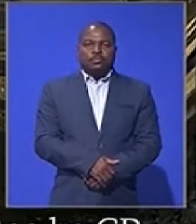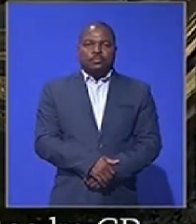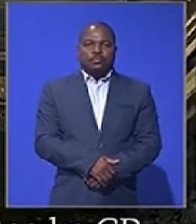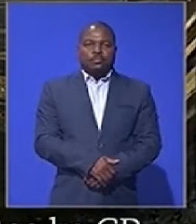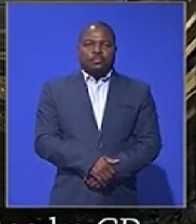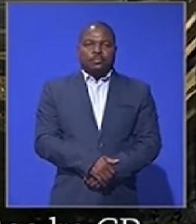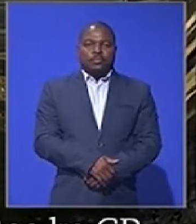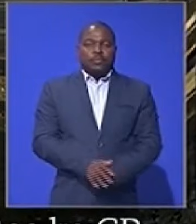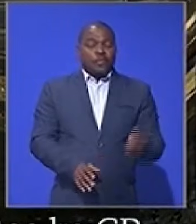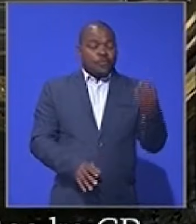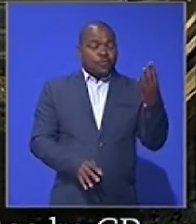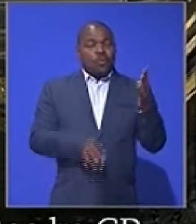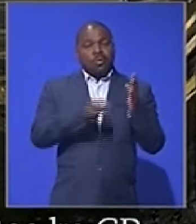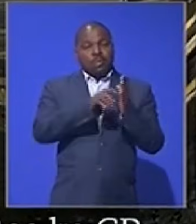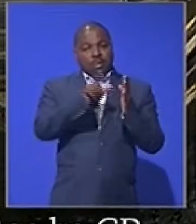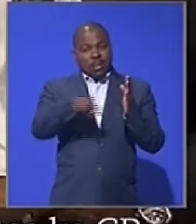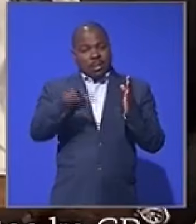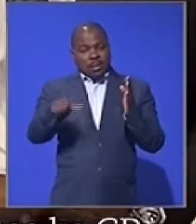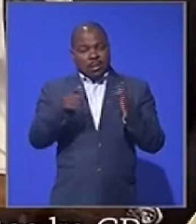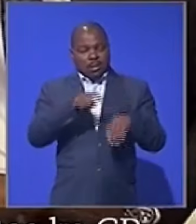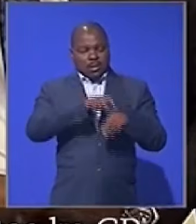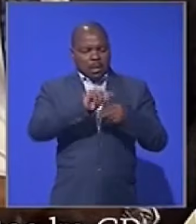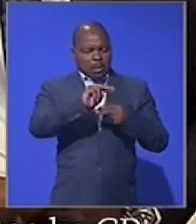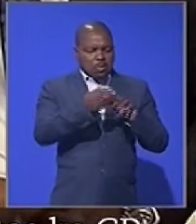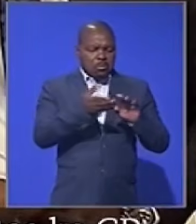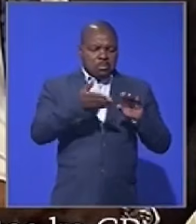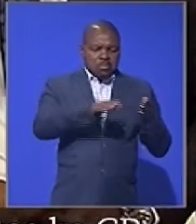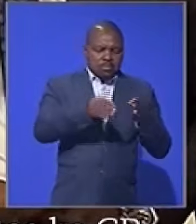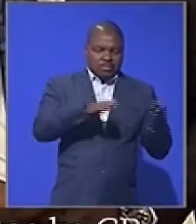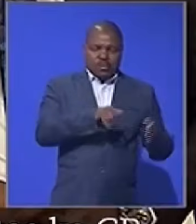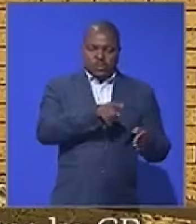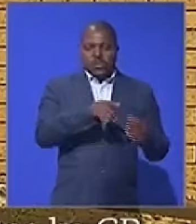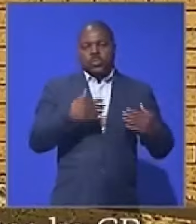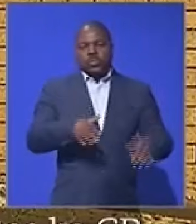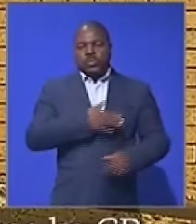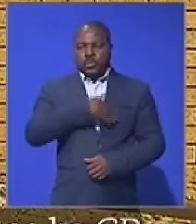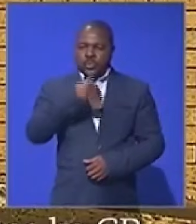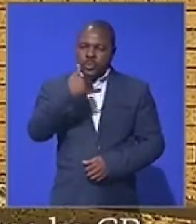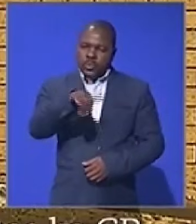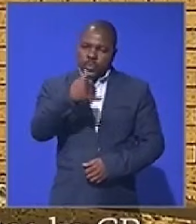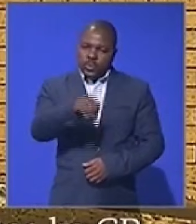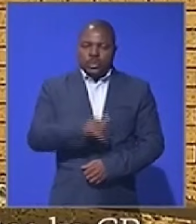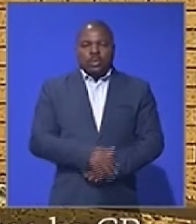Losing 4 learners in a short space of time is extremely devastating.